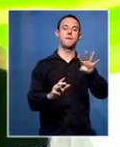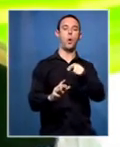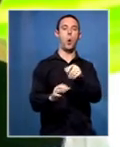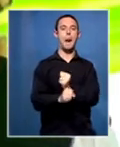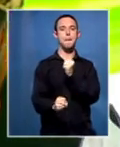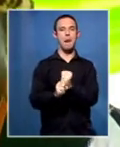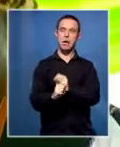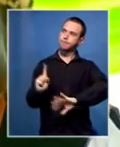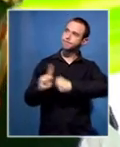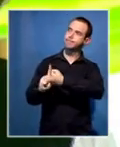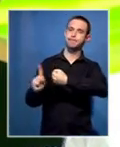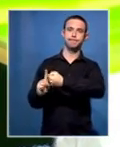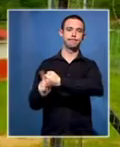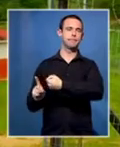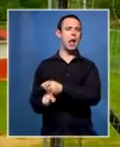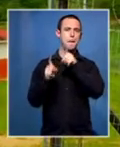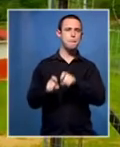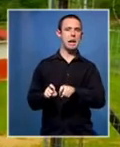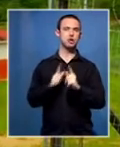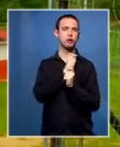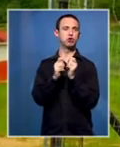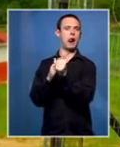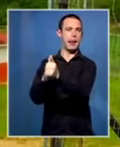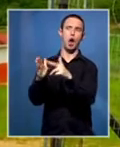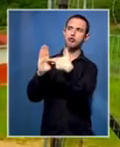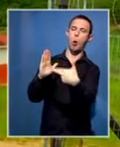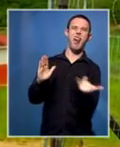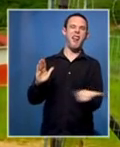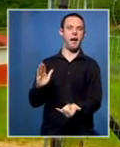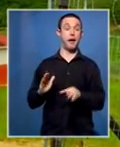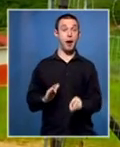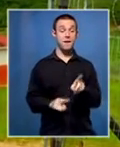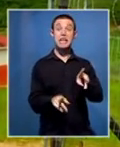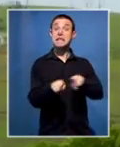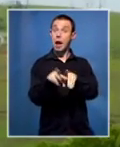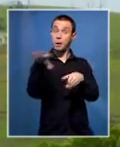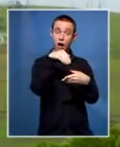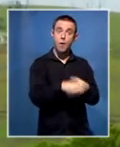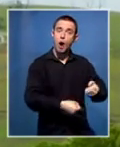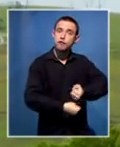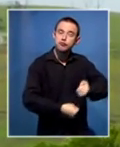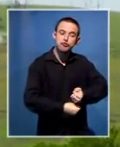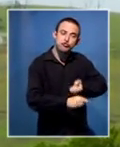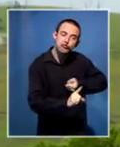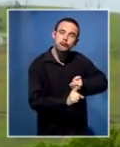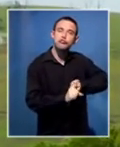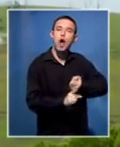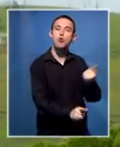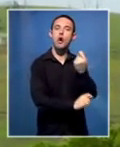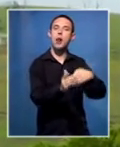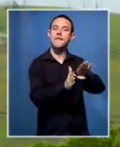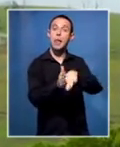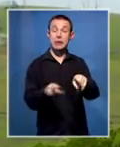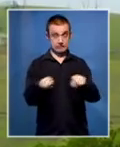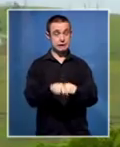the institution of traditional leadership. He also played an important role in rural development and was passionate about